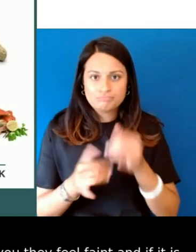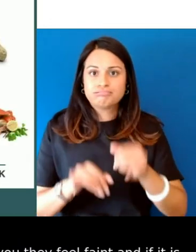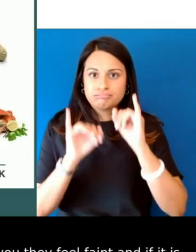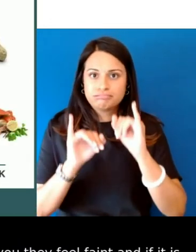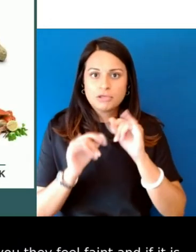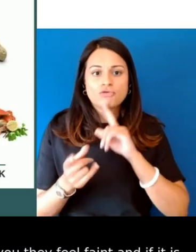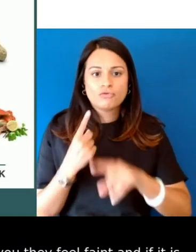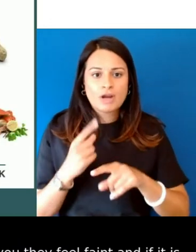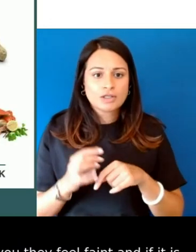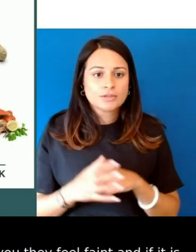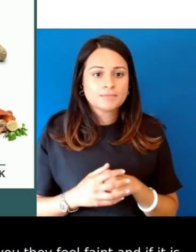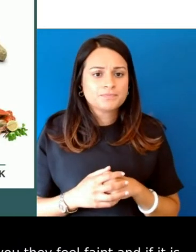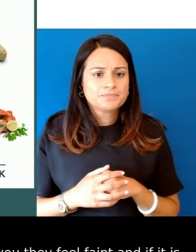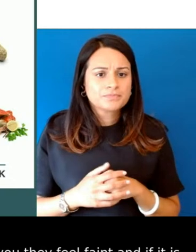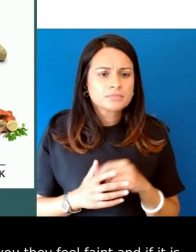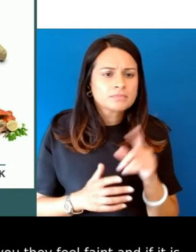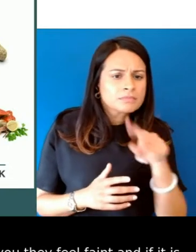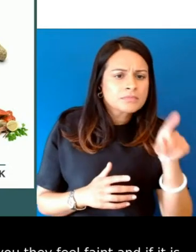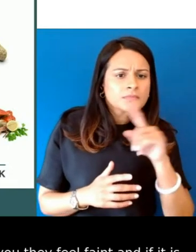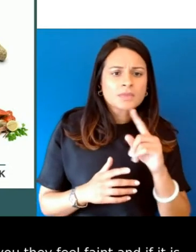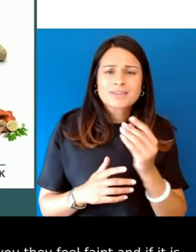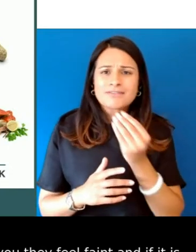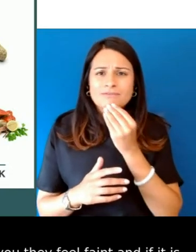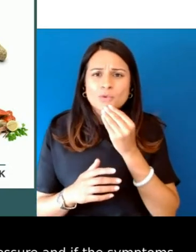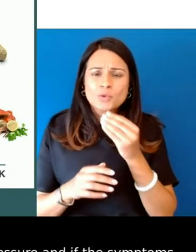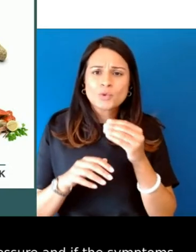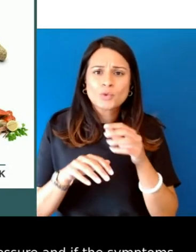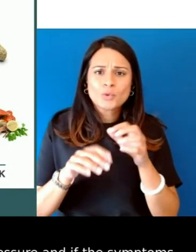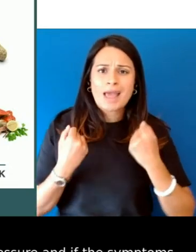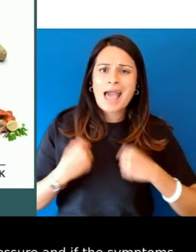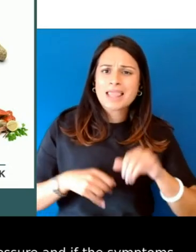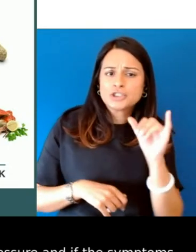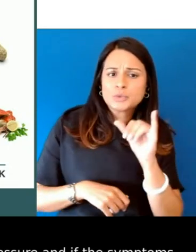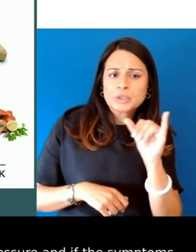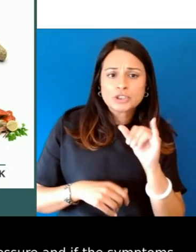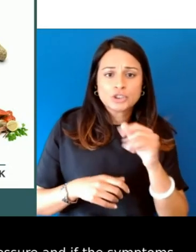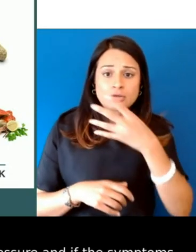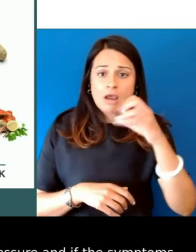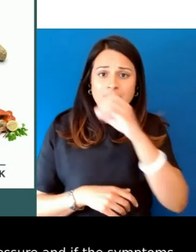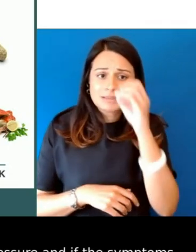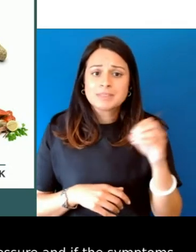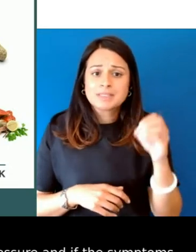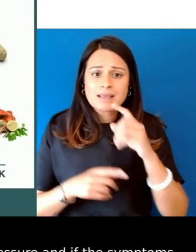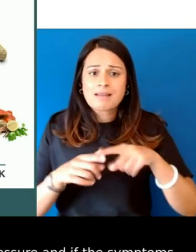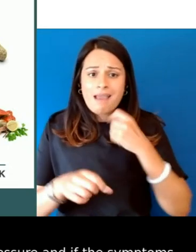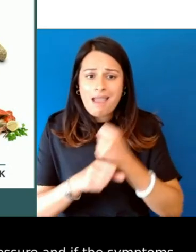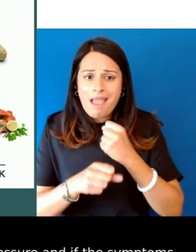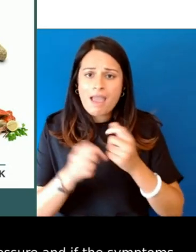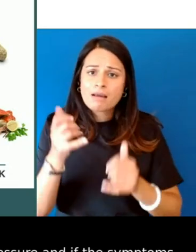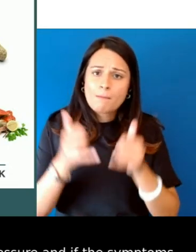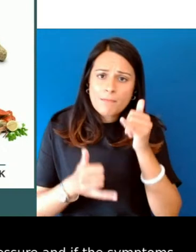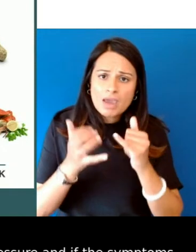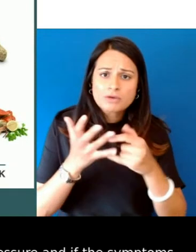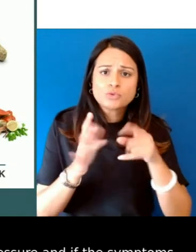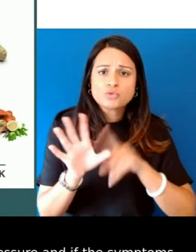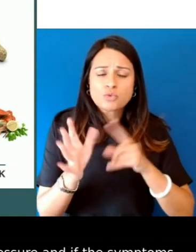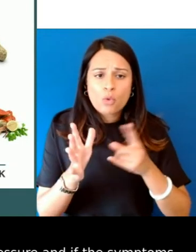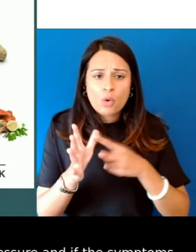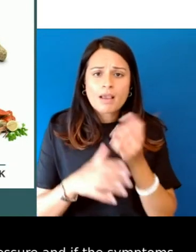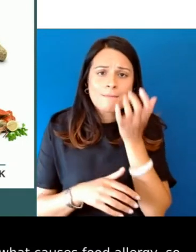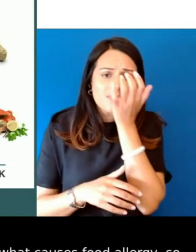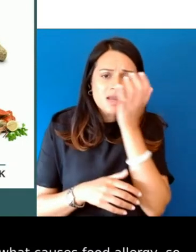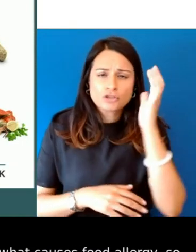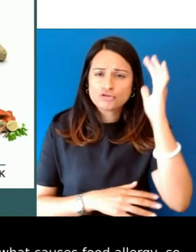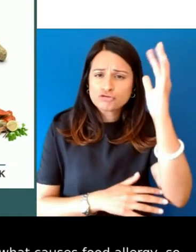these are the main things that cause food allergies so this is 90 of what we would see so eggs milk soya peanuts tree nuts fish